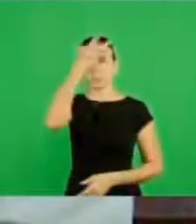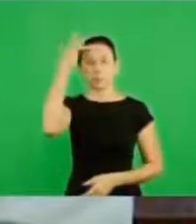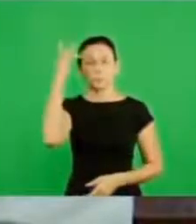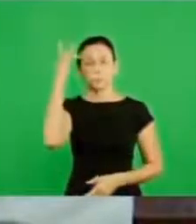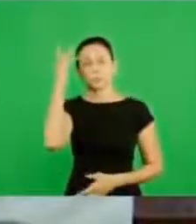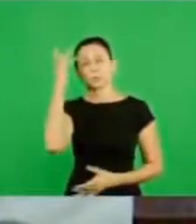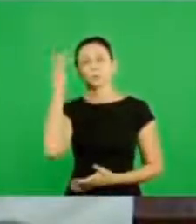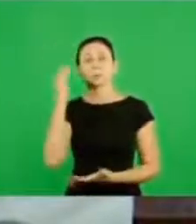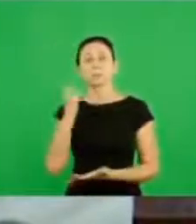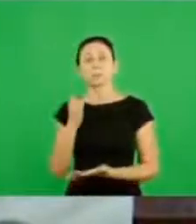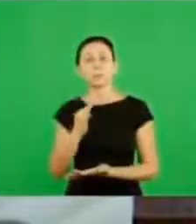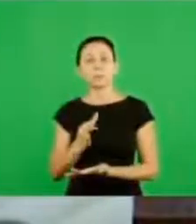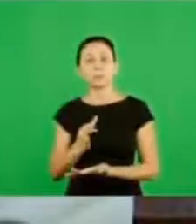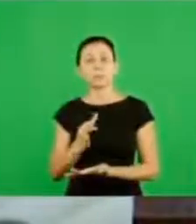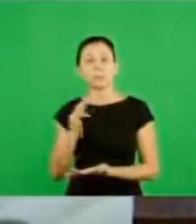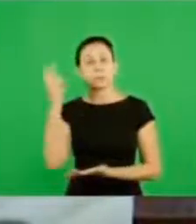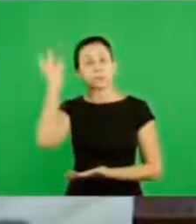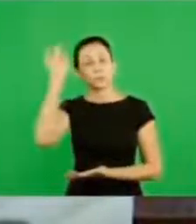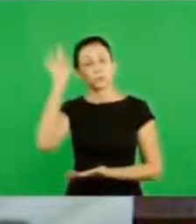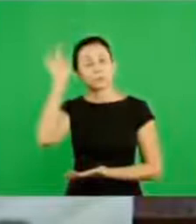what surges forth